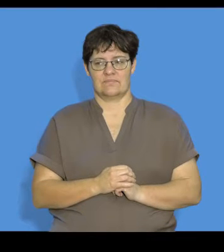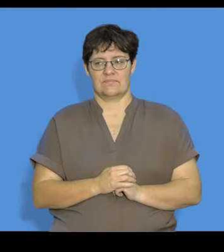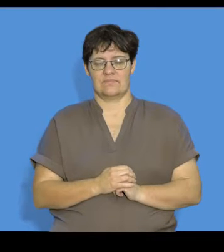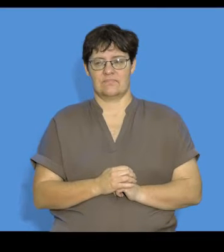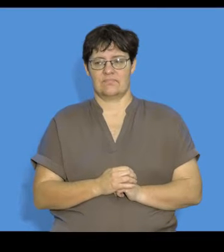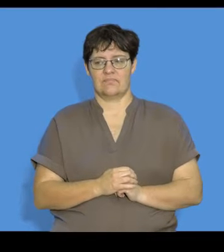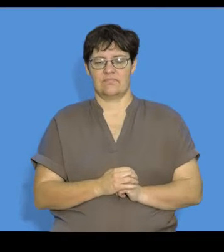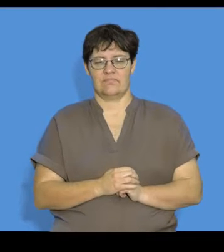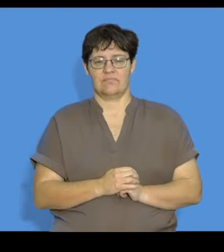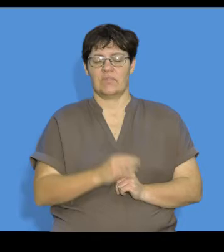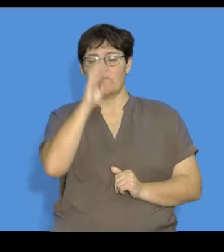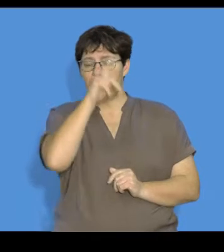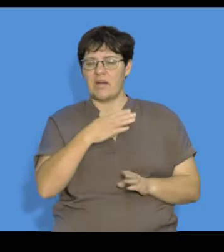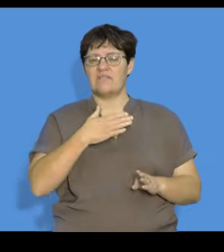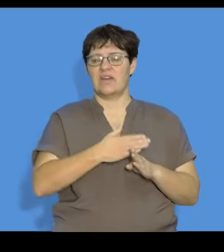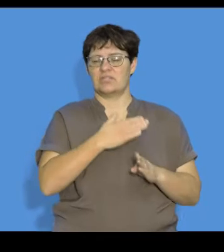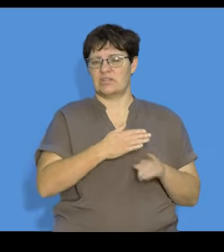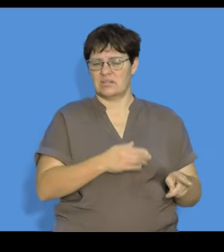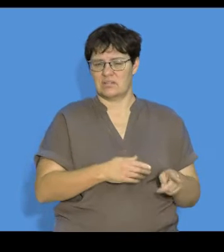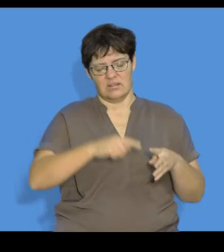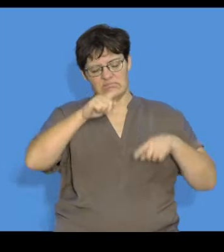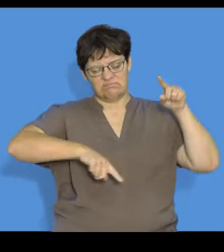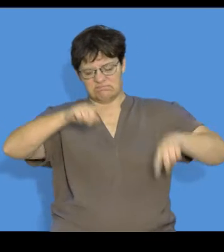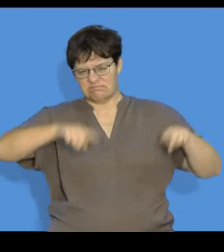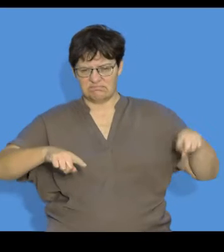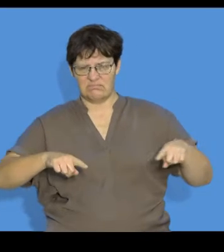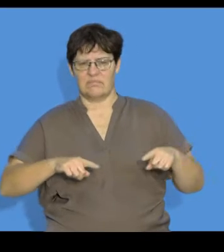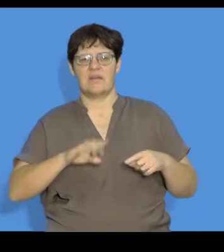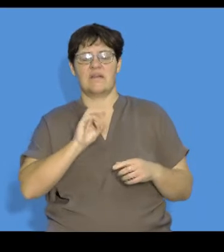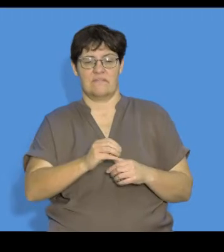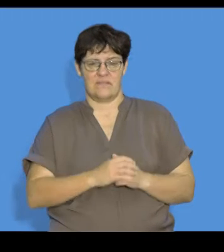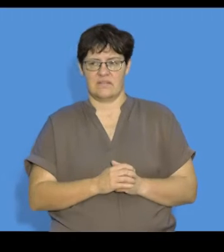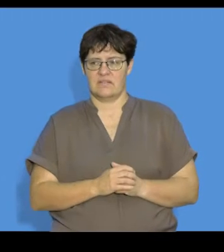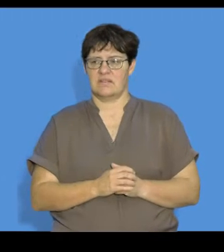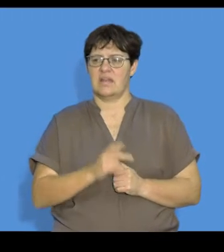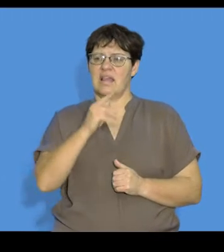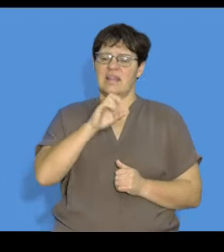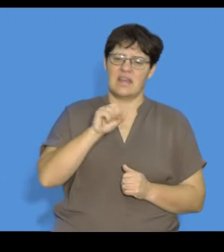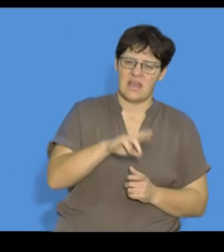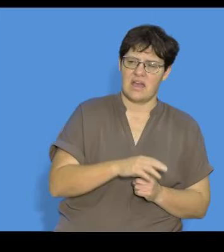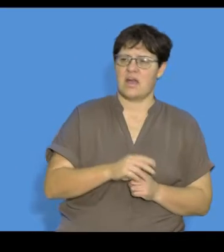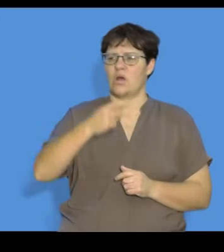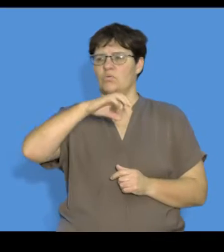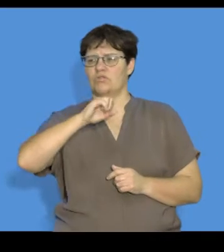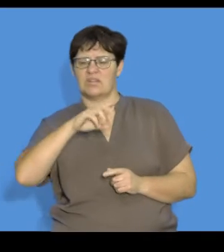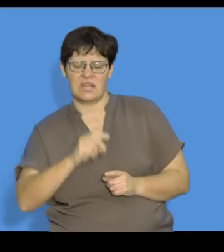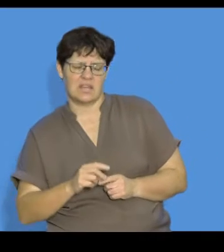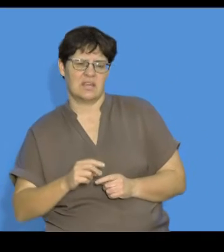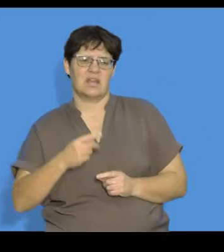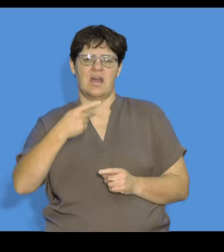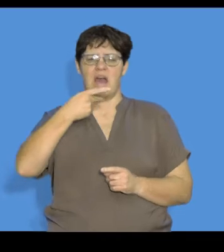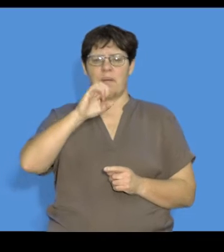Now remember that with functions there are different types of them, which is linear, quadratic, hyperbolic, and